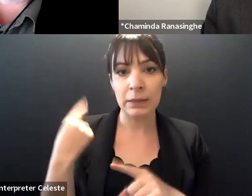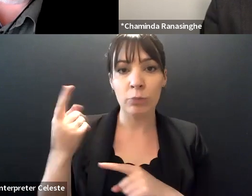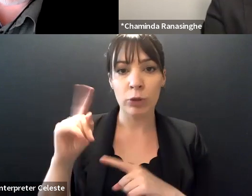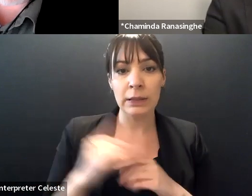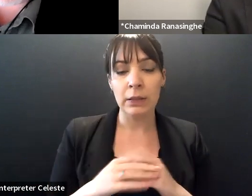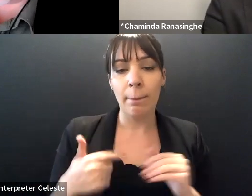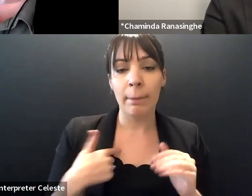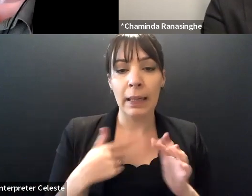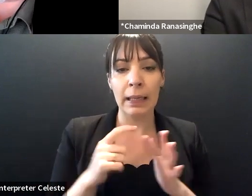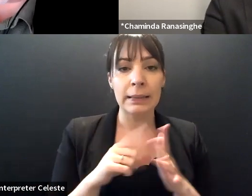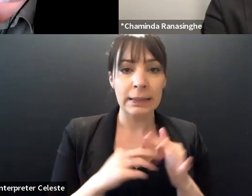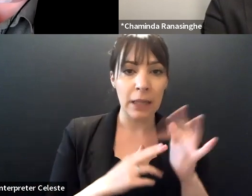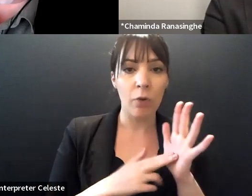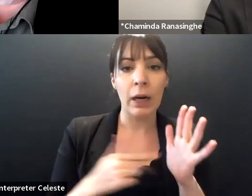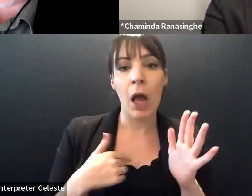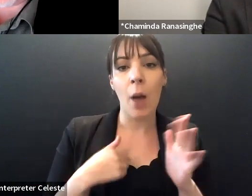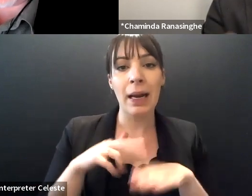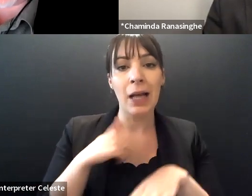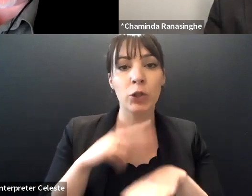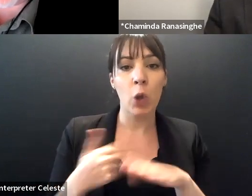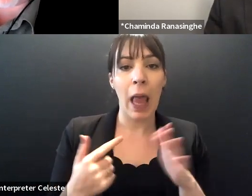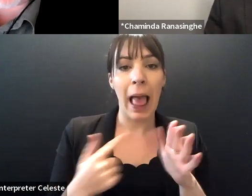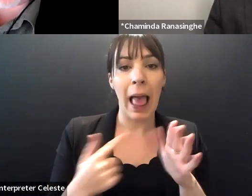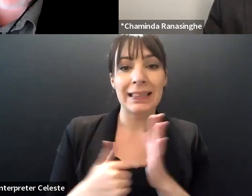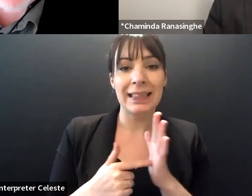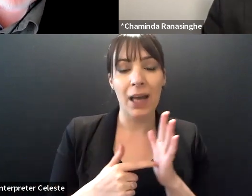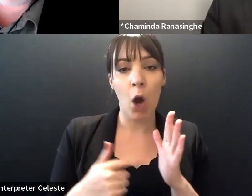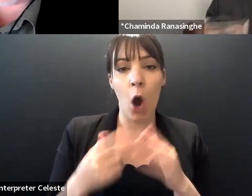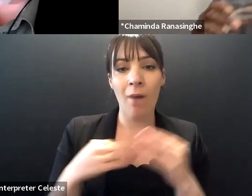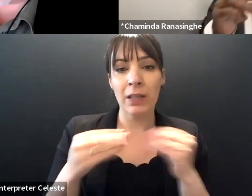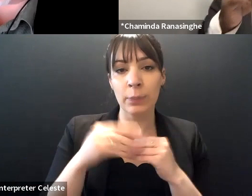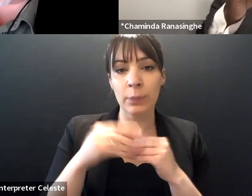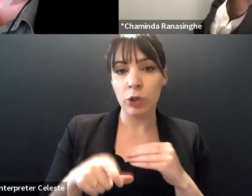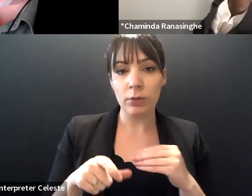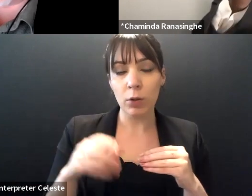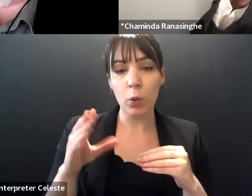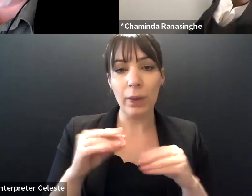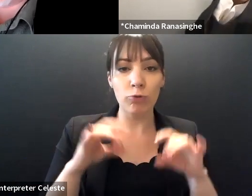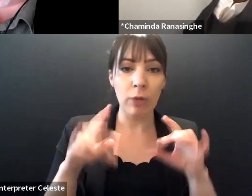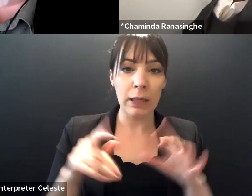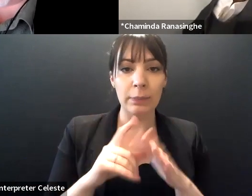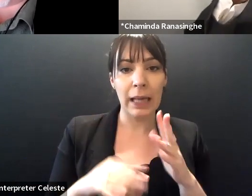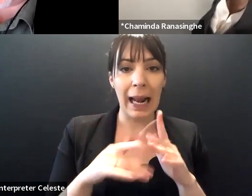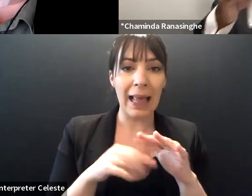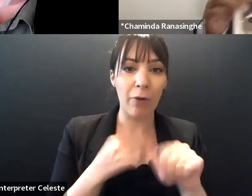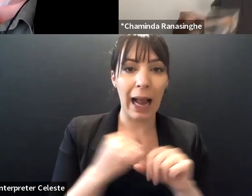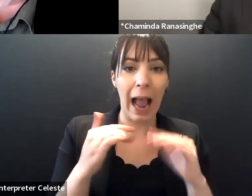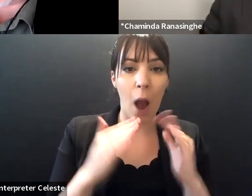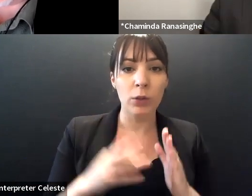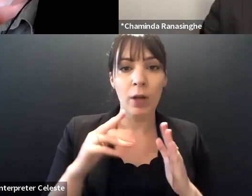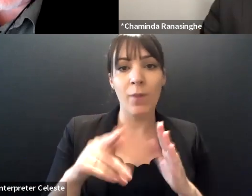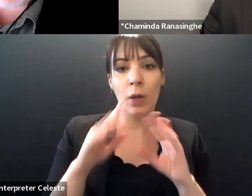National Assistive Technology Project Officer with the Australian Disability Clearinghouse on Education and Training. My